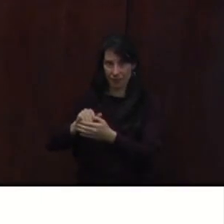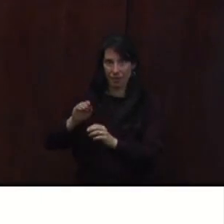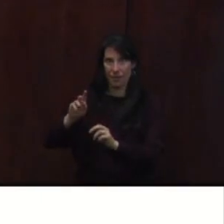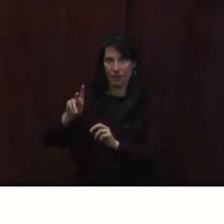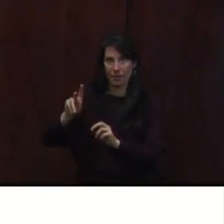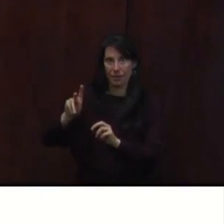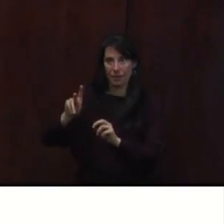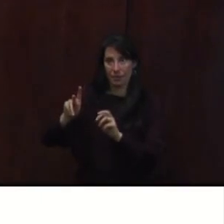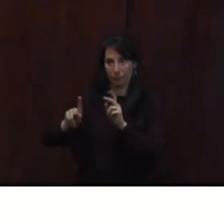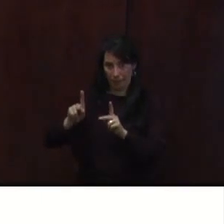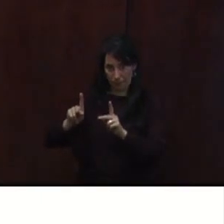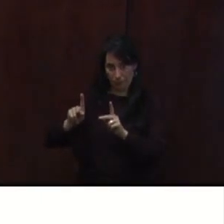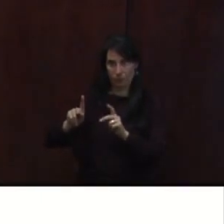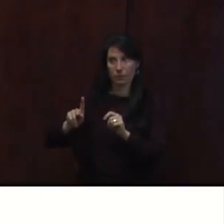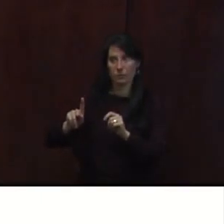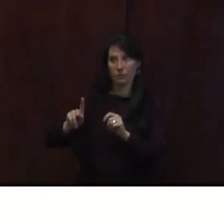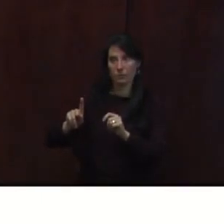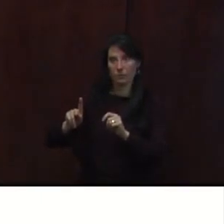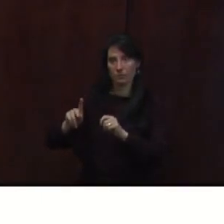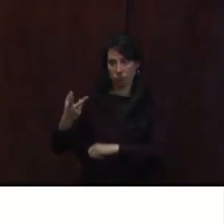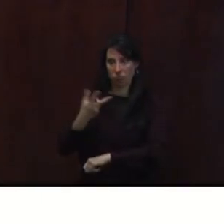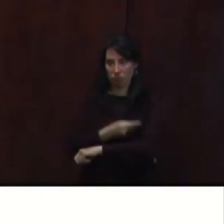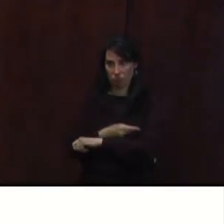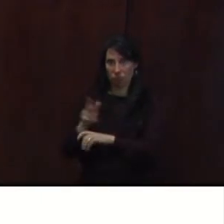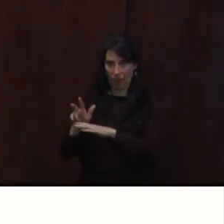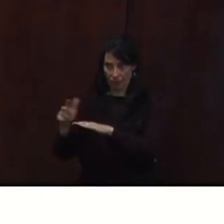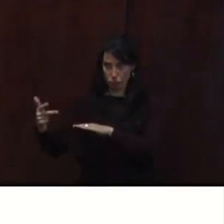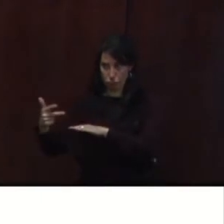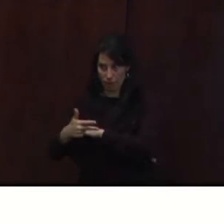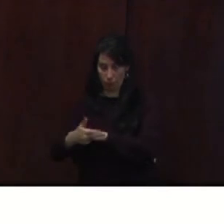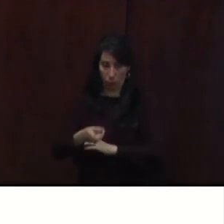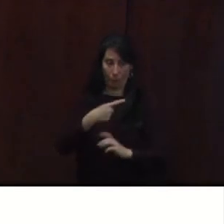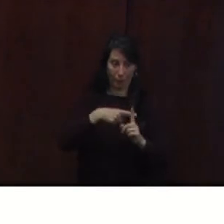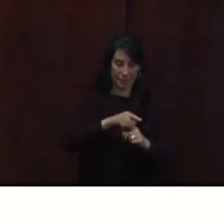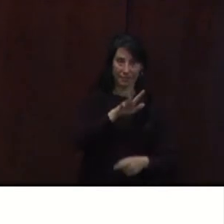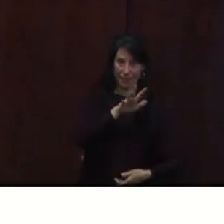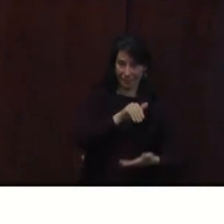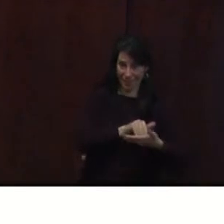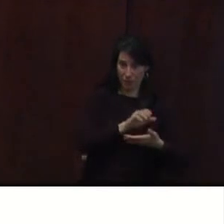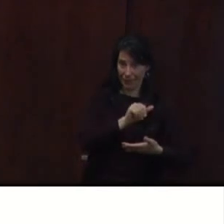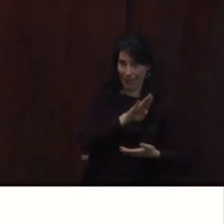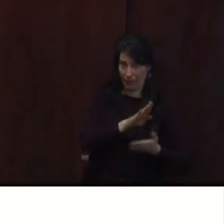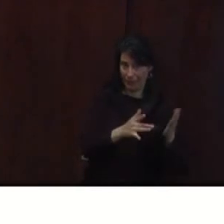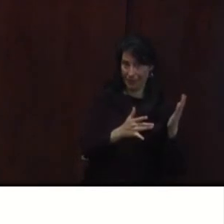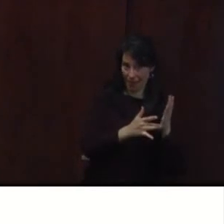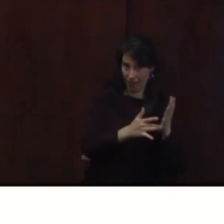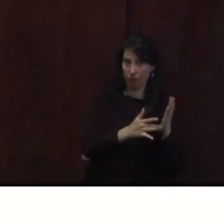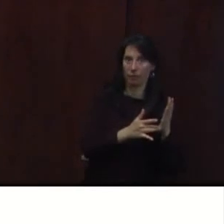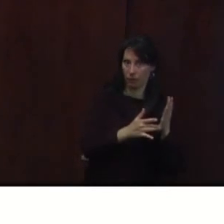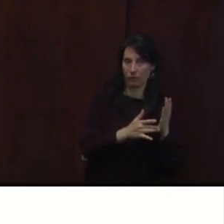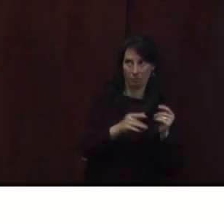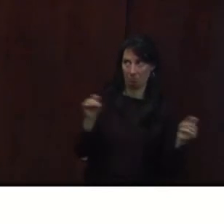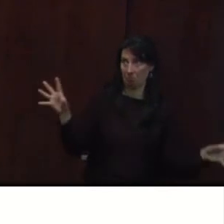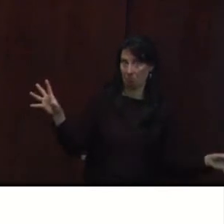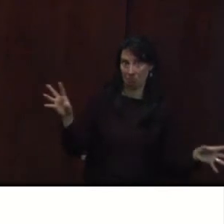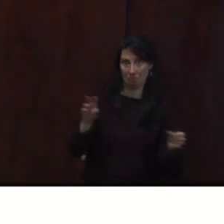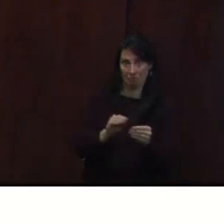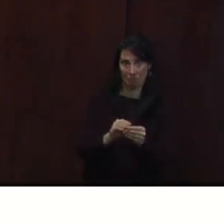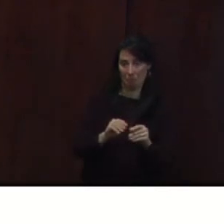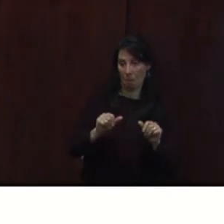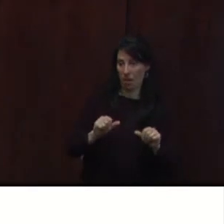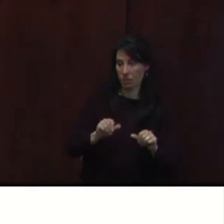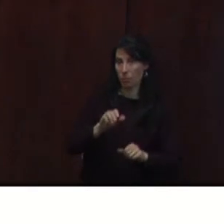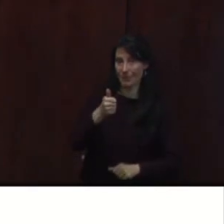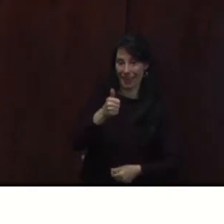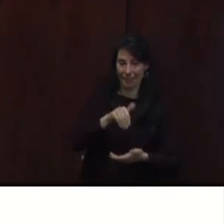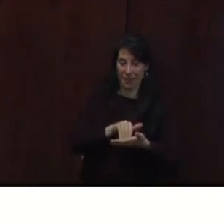5,000 at those vehicle-based sites, with one that gives us a max throughput weekly from public health of 10,000 or